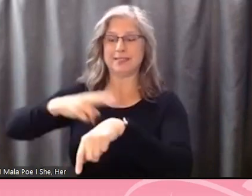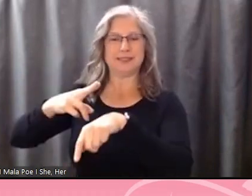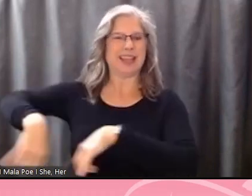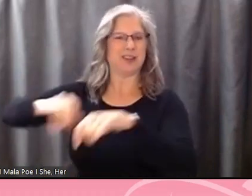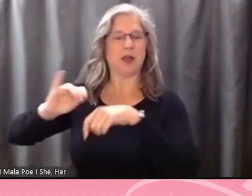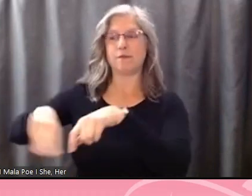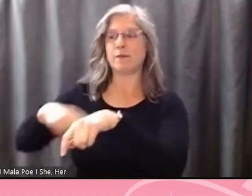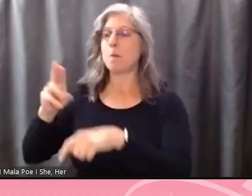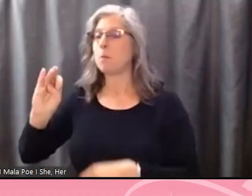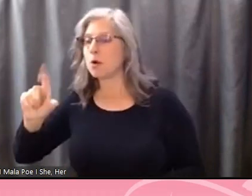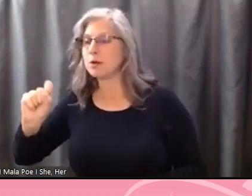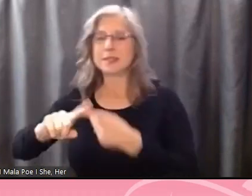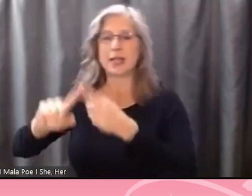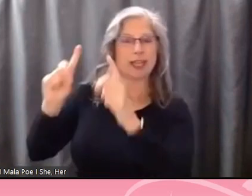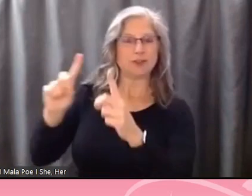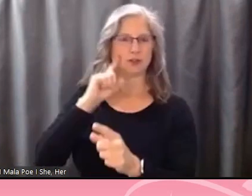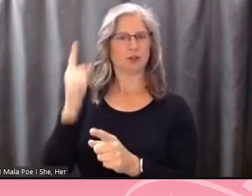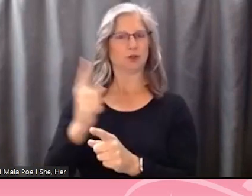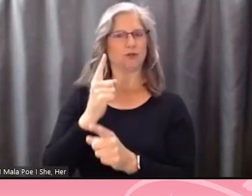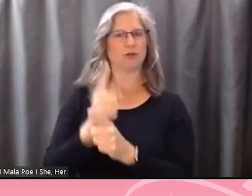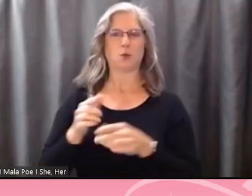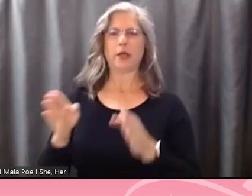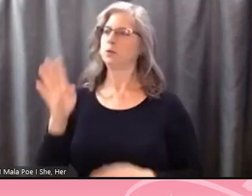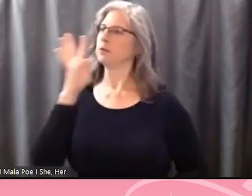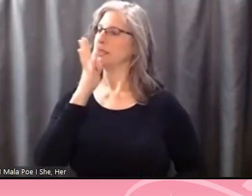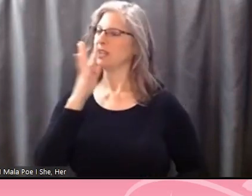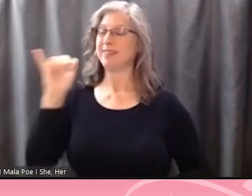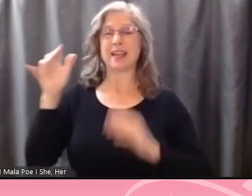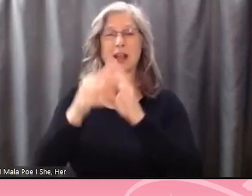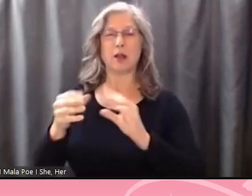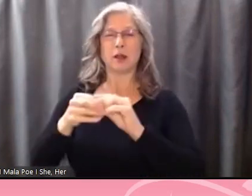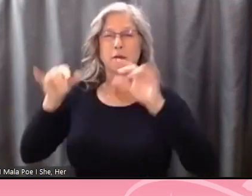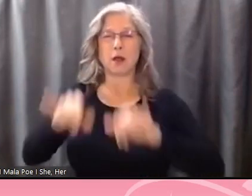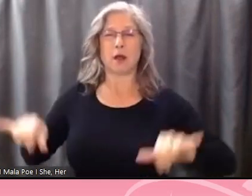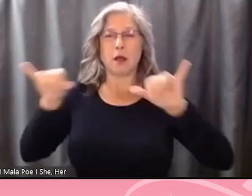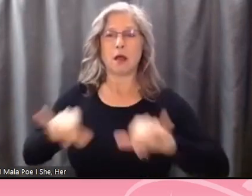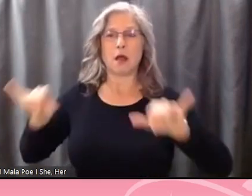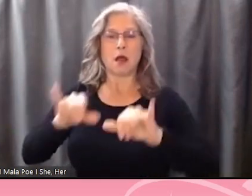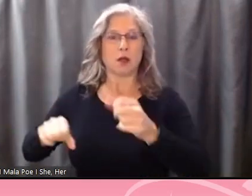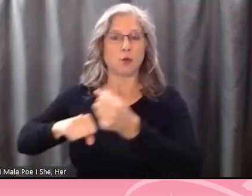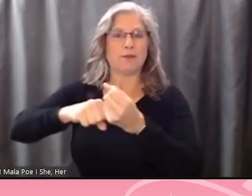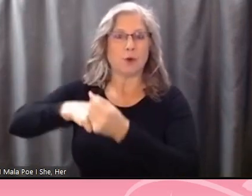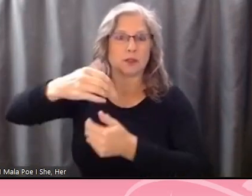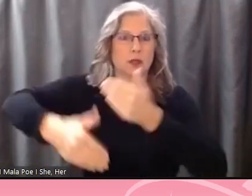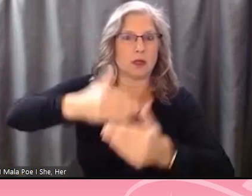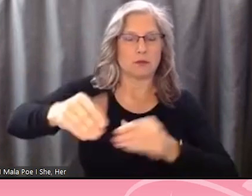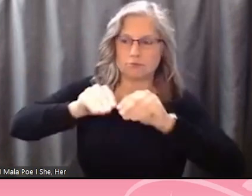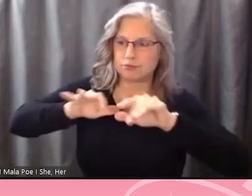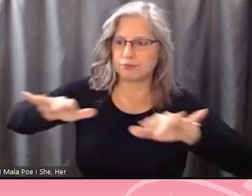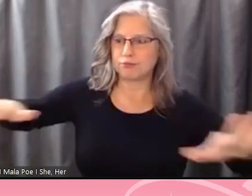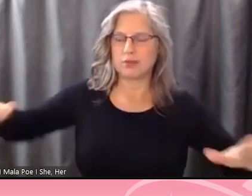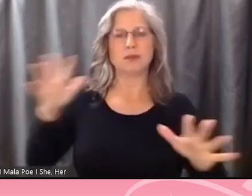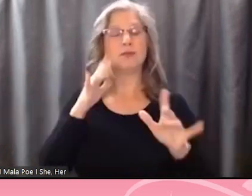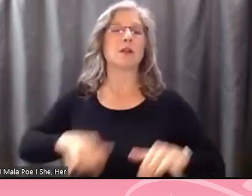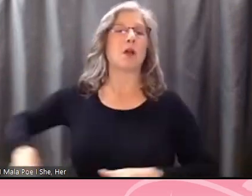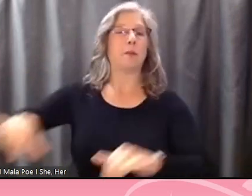education, and the correct way to speak. The narrative was repeated and reinforced, and it resulted in a common understanding,